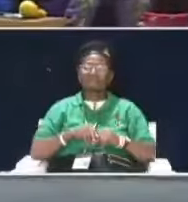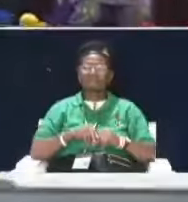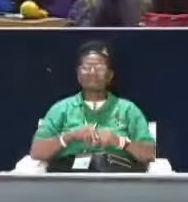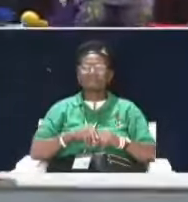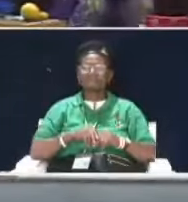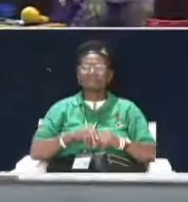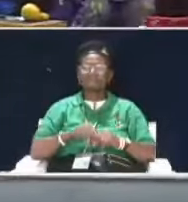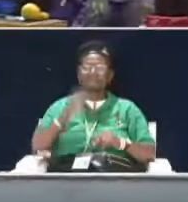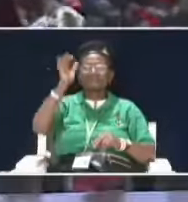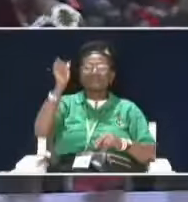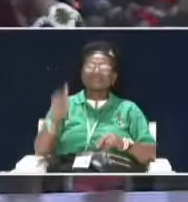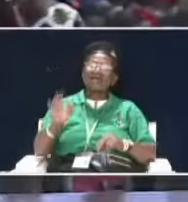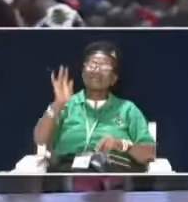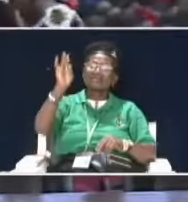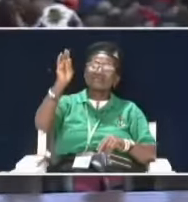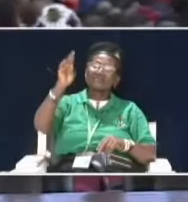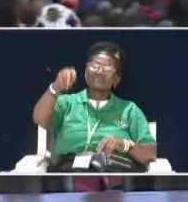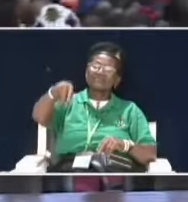By 7 p.m.